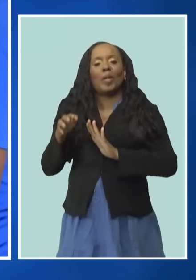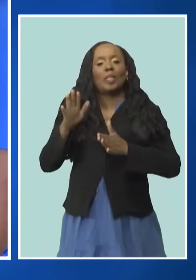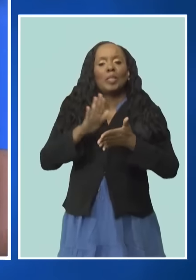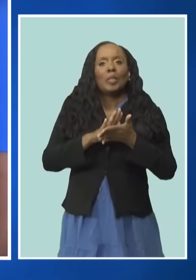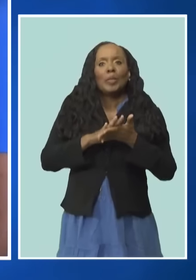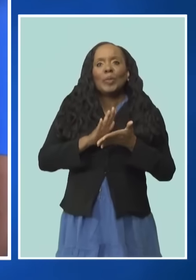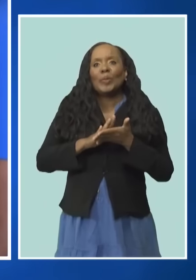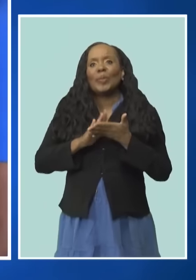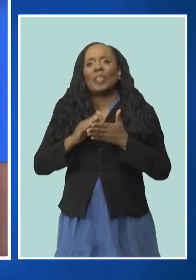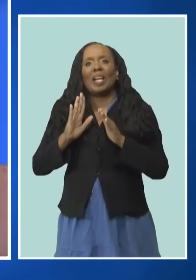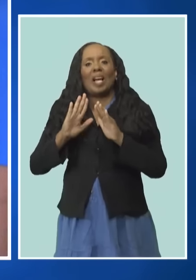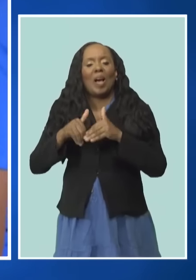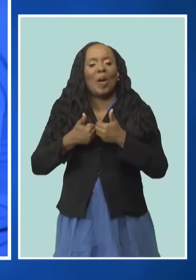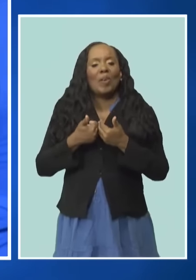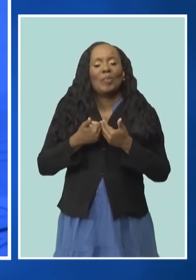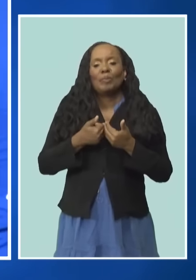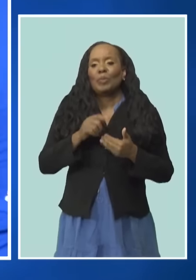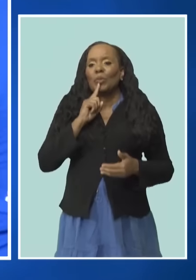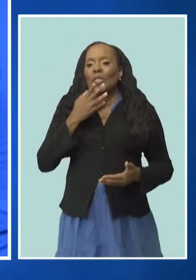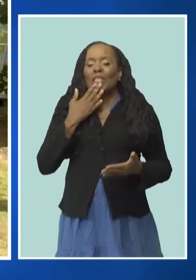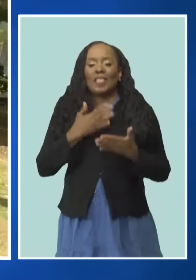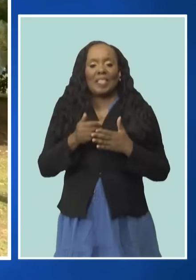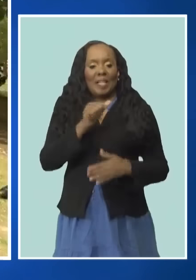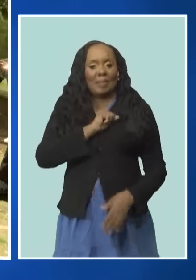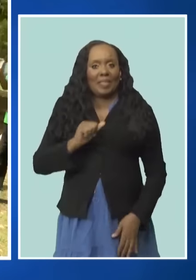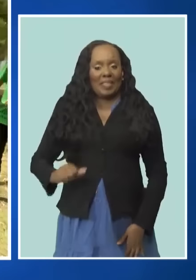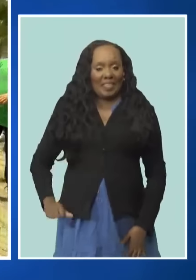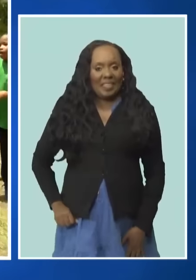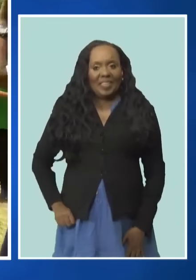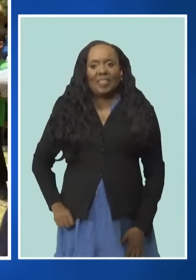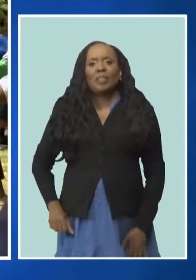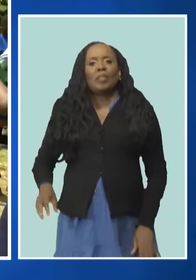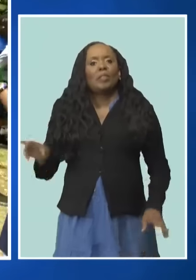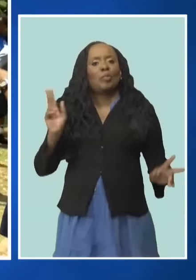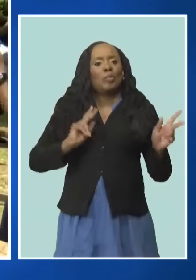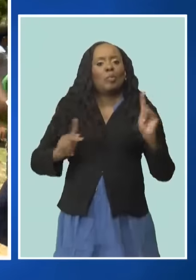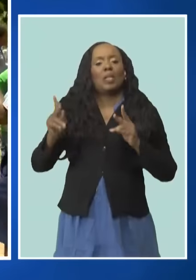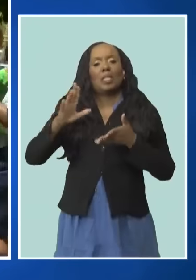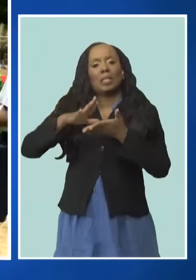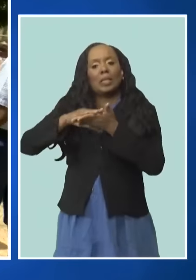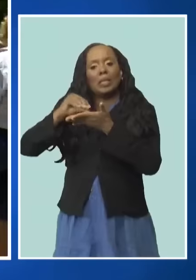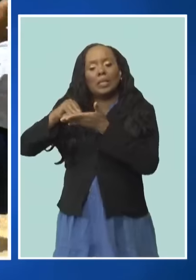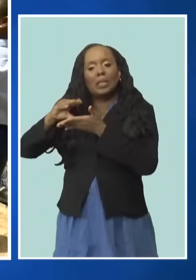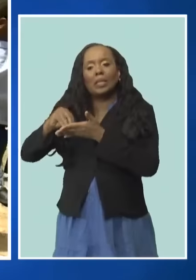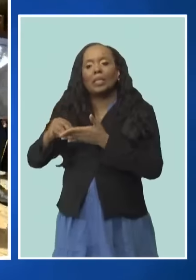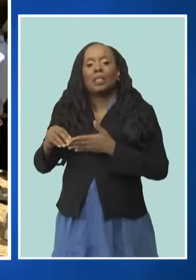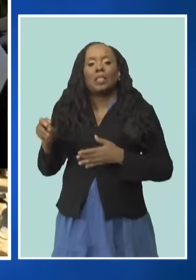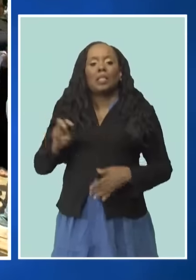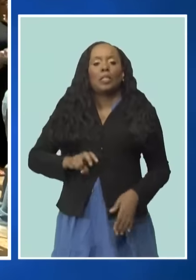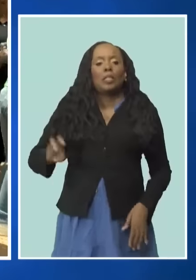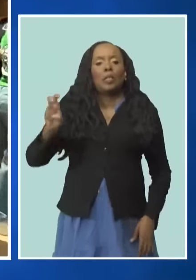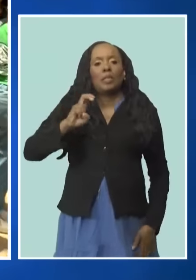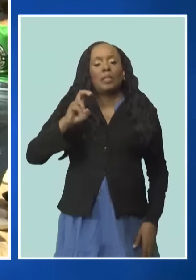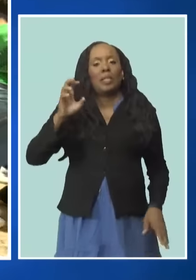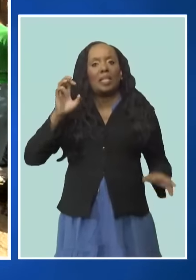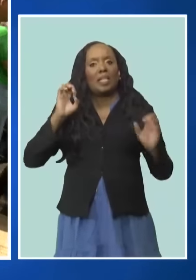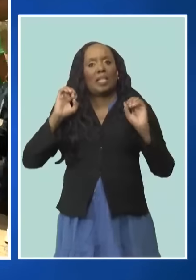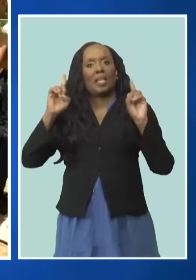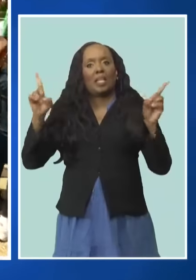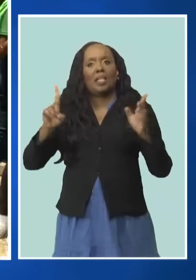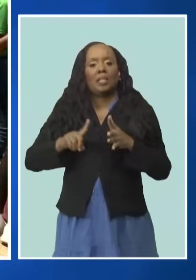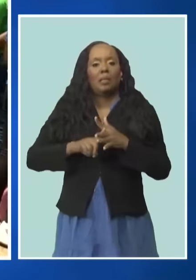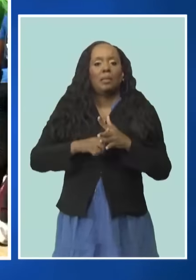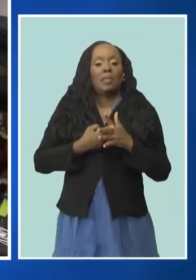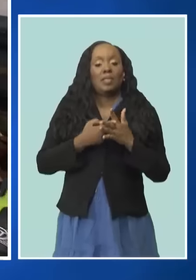for Barbados. It was a celebration that brought lessons to life, proving that tourism education begins right in